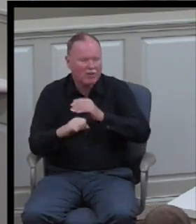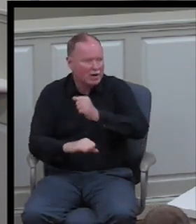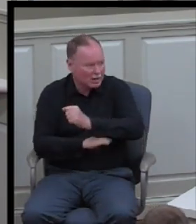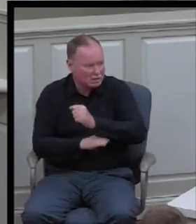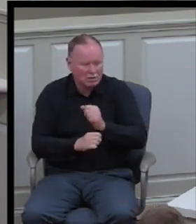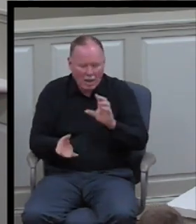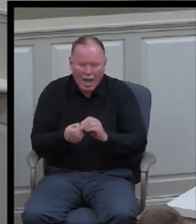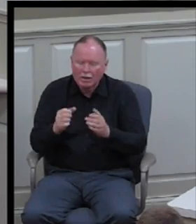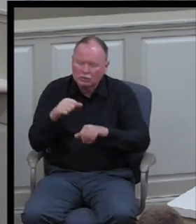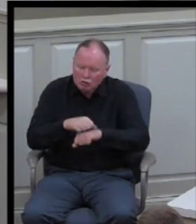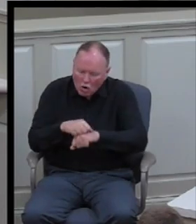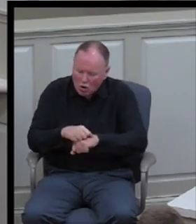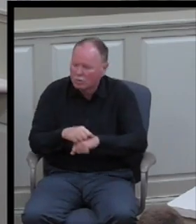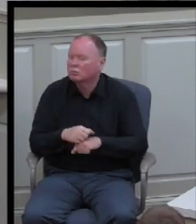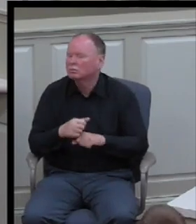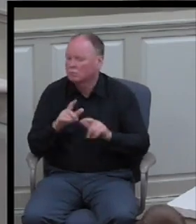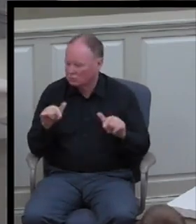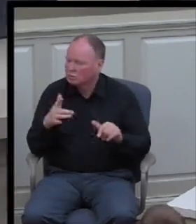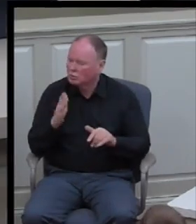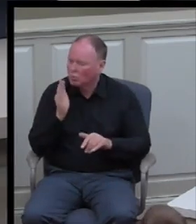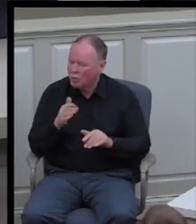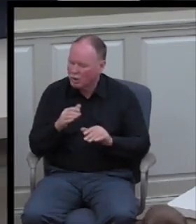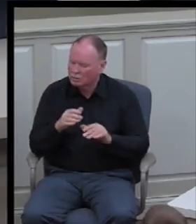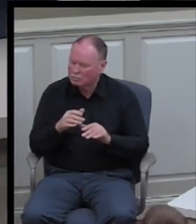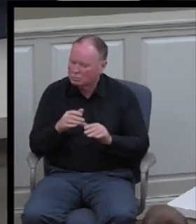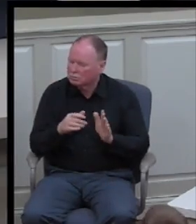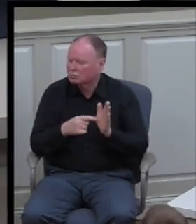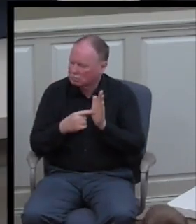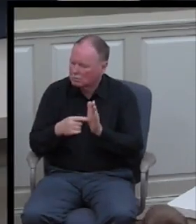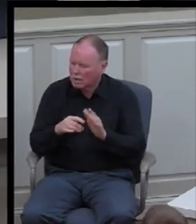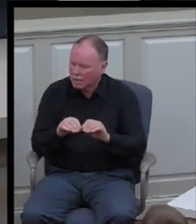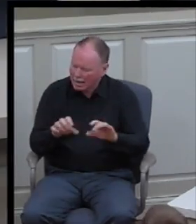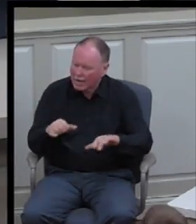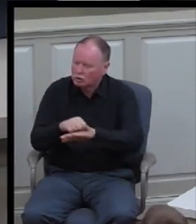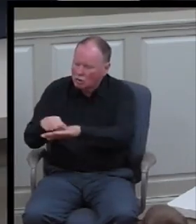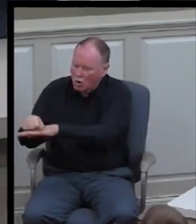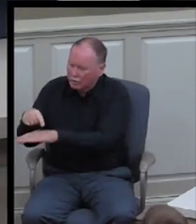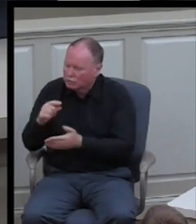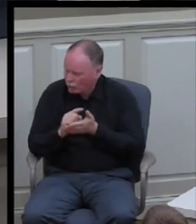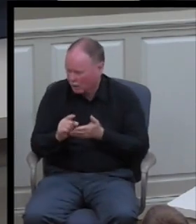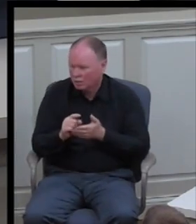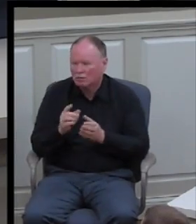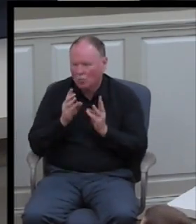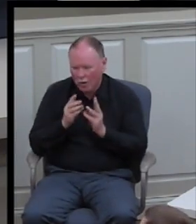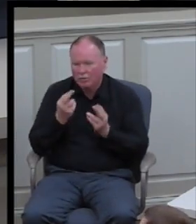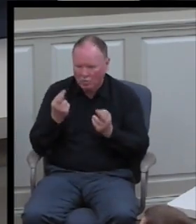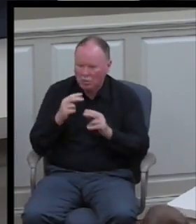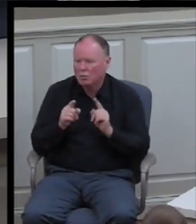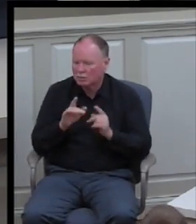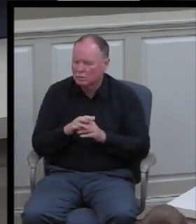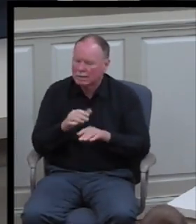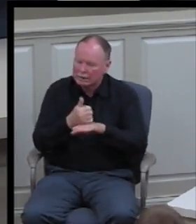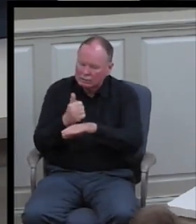some stone in there, Public Works did that, and we'll be laying that out, weather permitting, this week, and then beginning installation of the footings